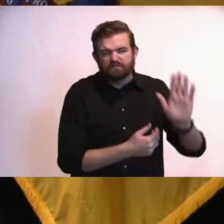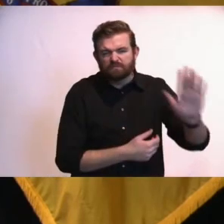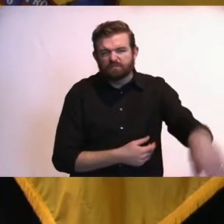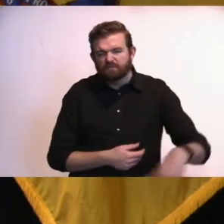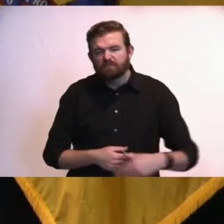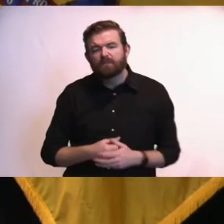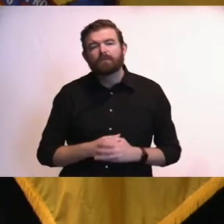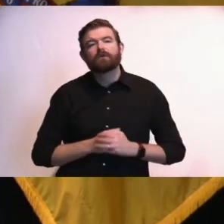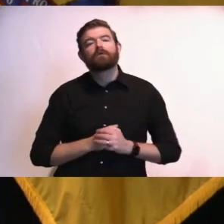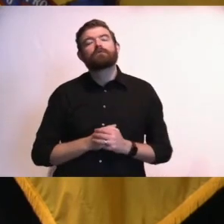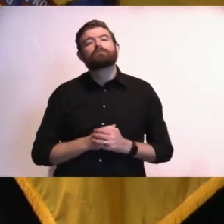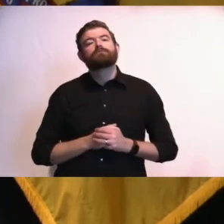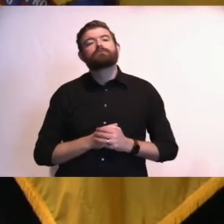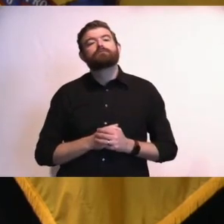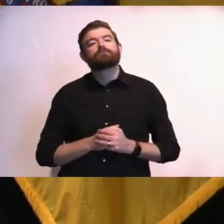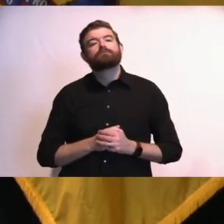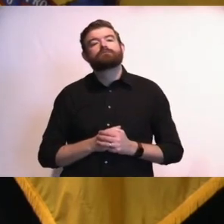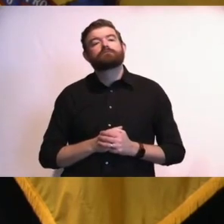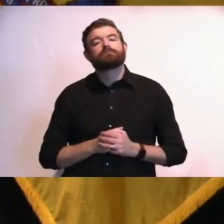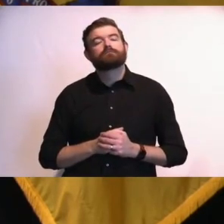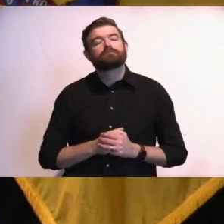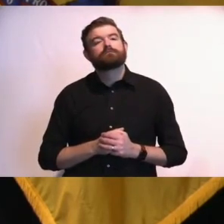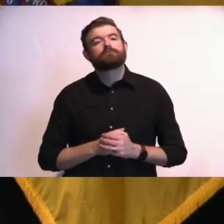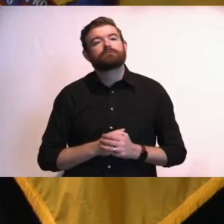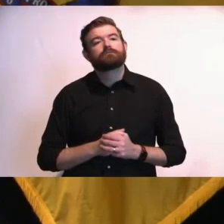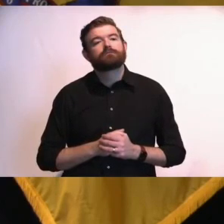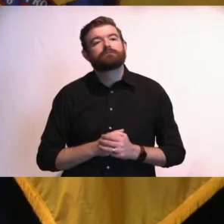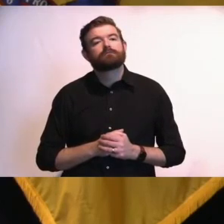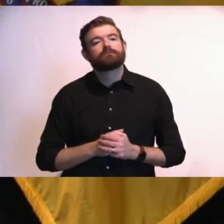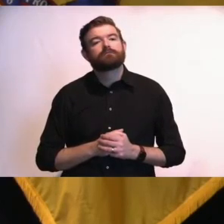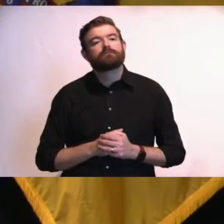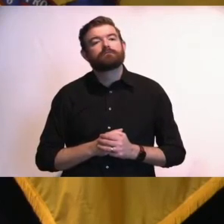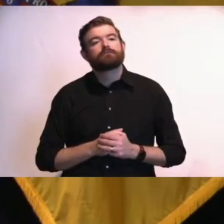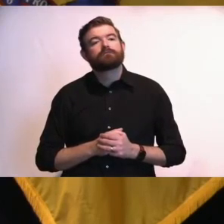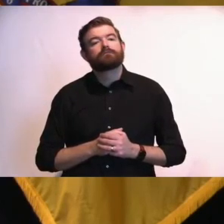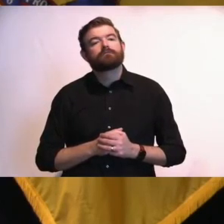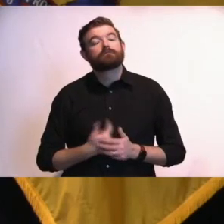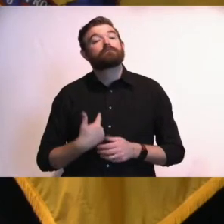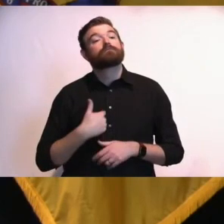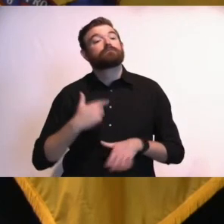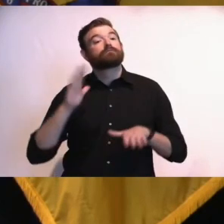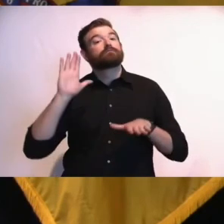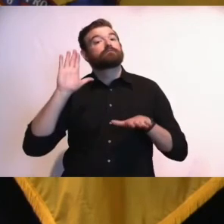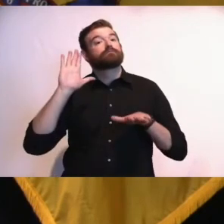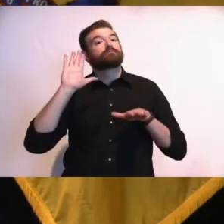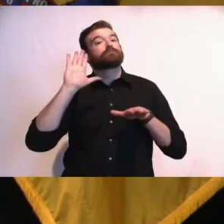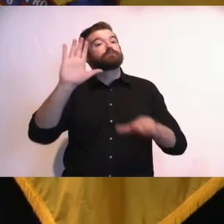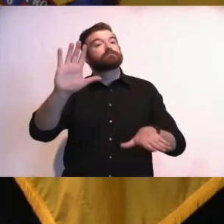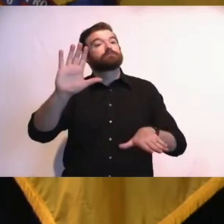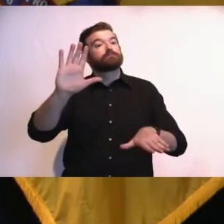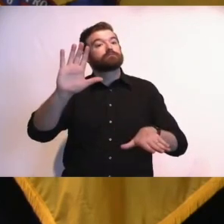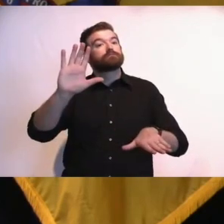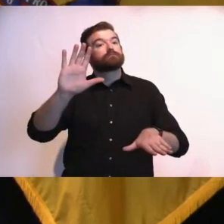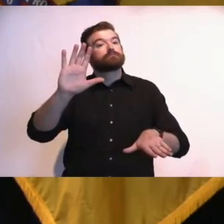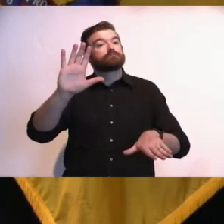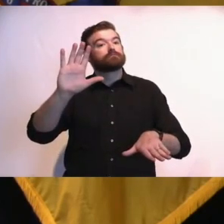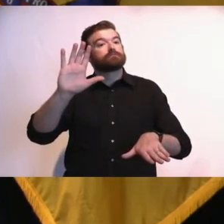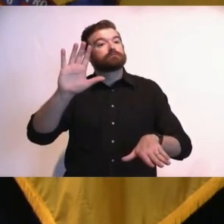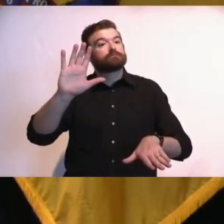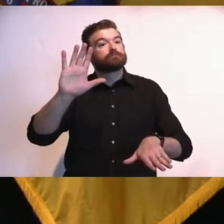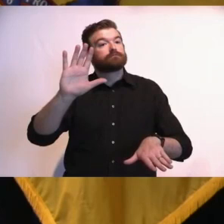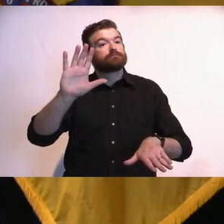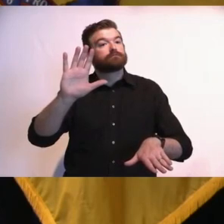I've been to some swearings in myself over the past, 10 days, including some that I swore the person